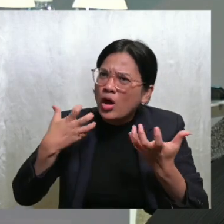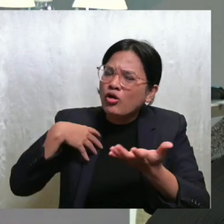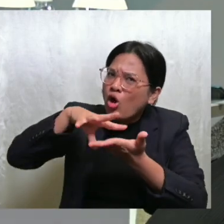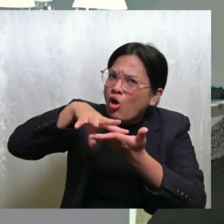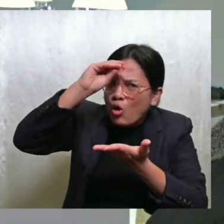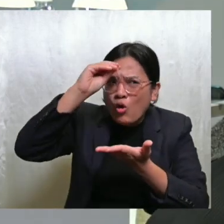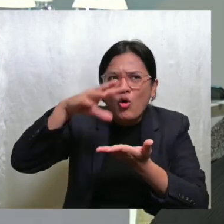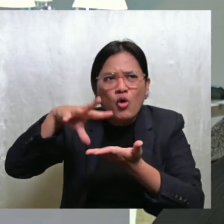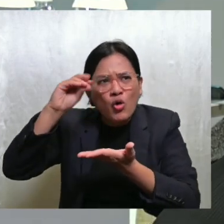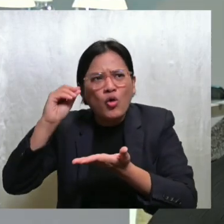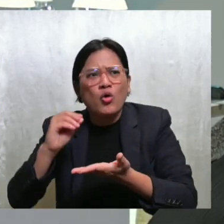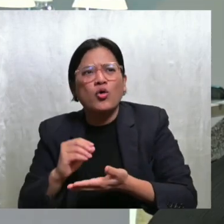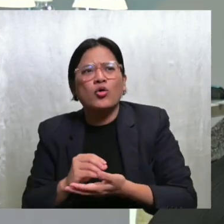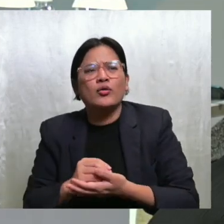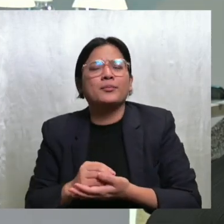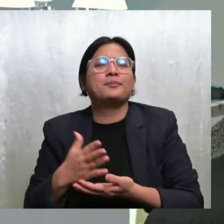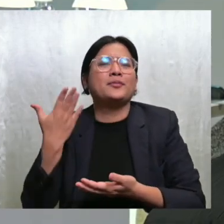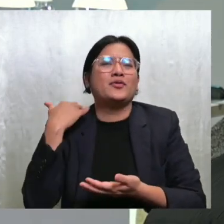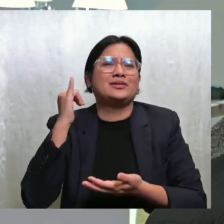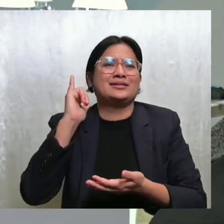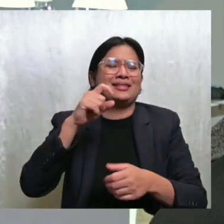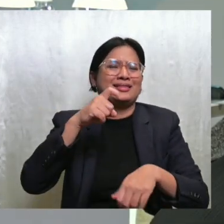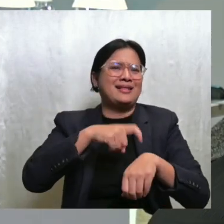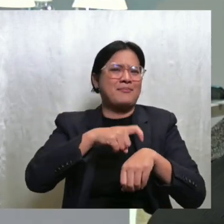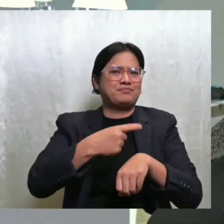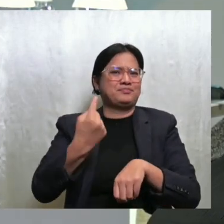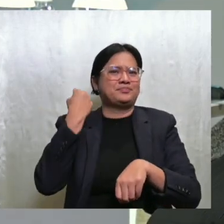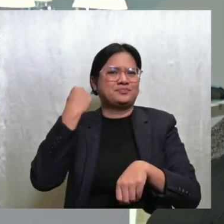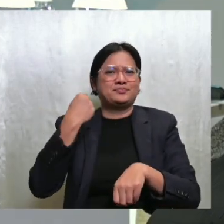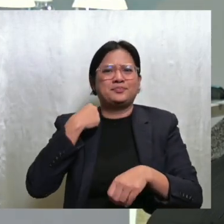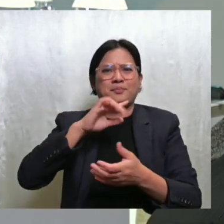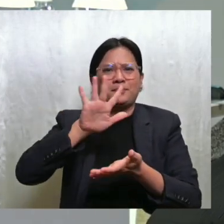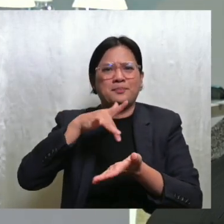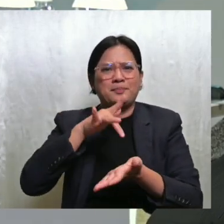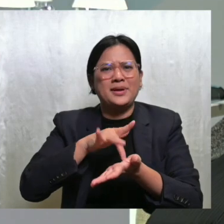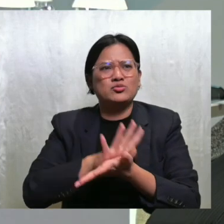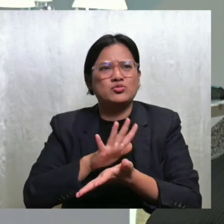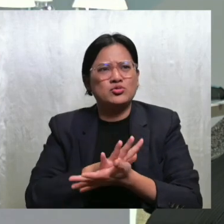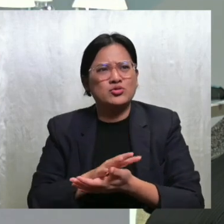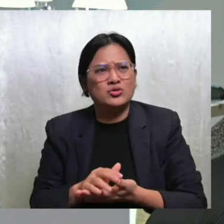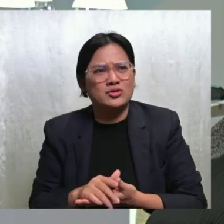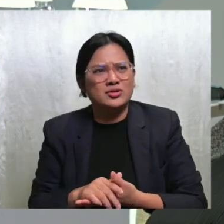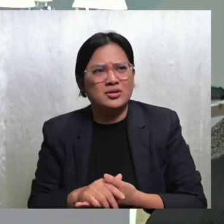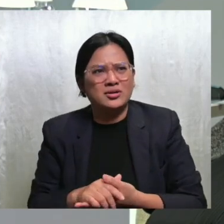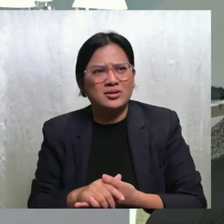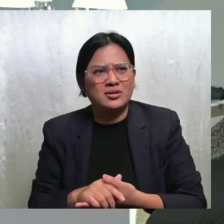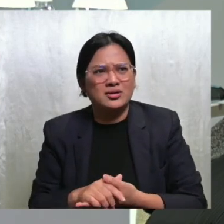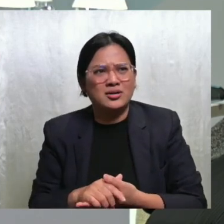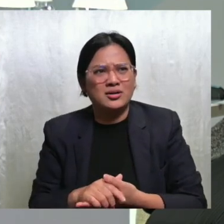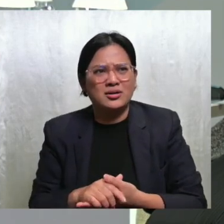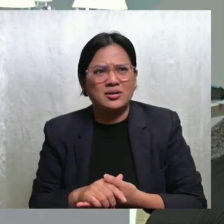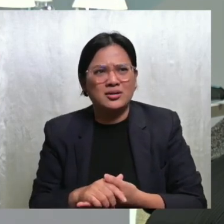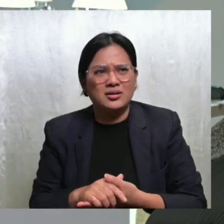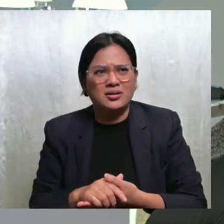the point where it struck me that probably lifelong learning is important. And I'll